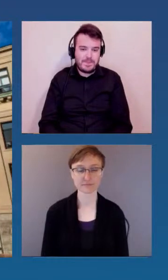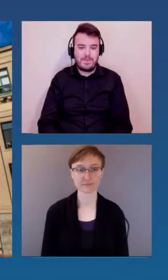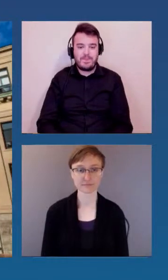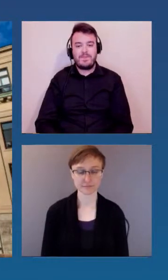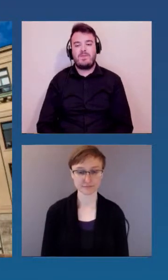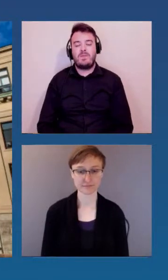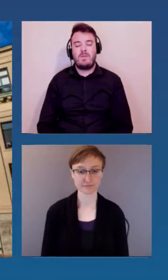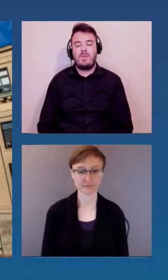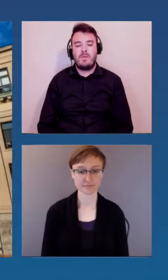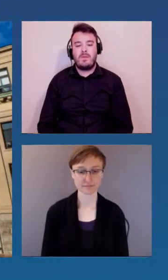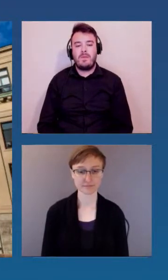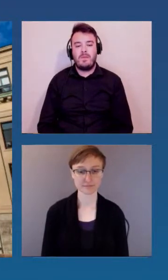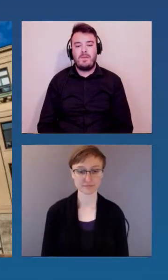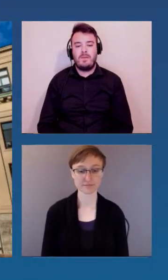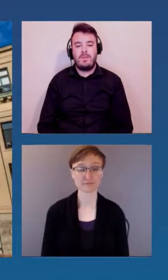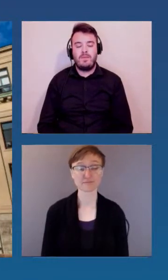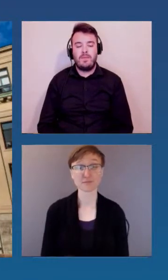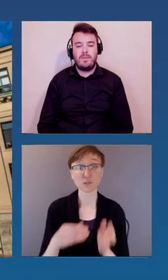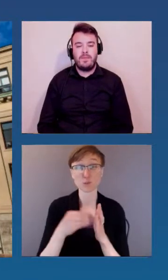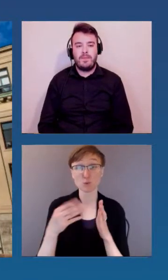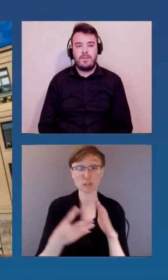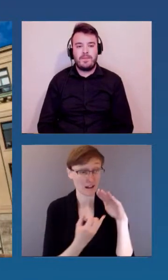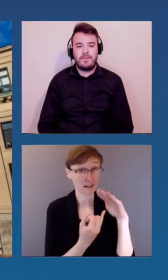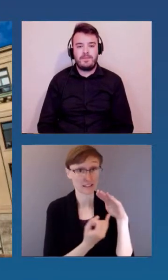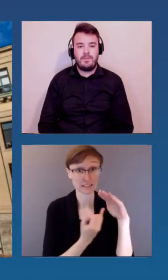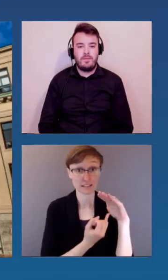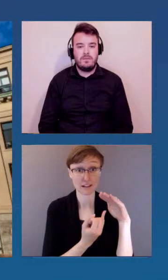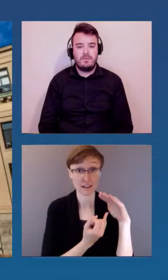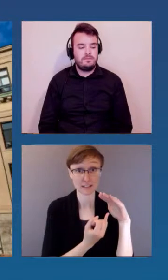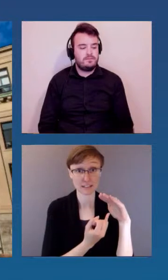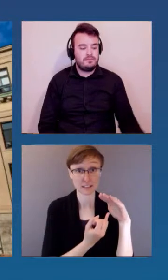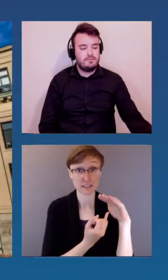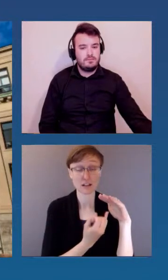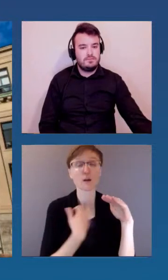and it can bring a lot of anxiety and stress.